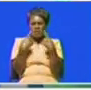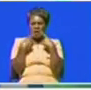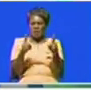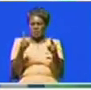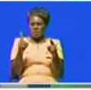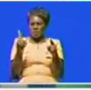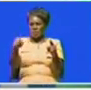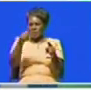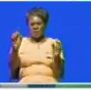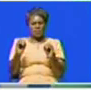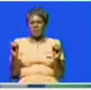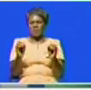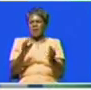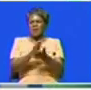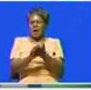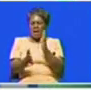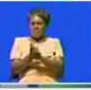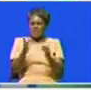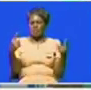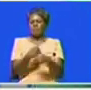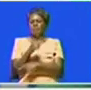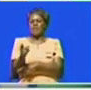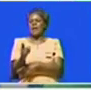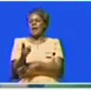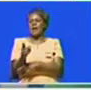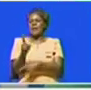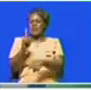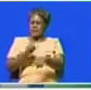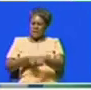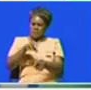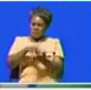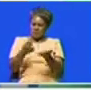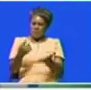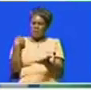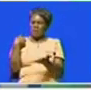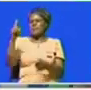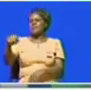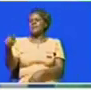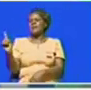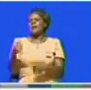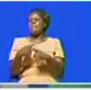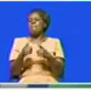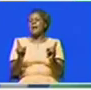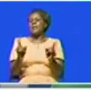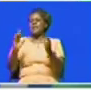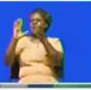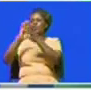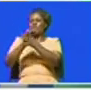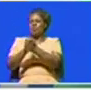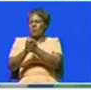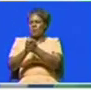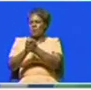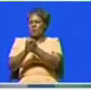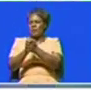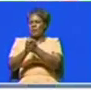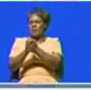were not right. And nothing contradicted that. So as we stand right now, those numbers are right. But actually, Jubilee would be first in